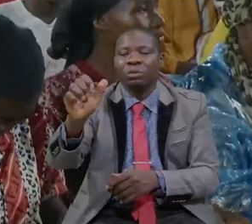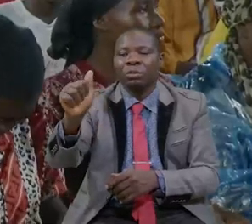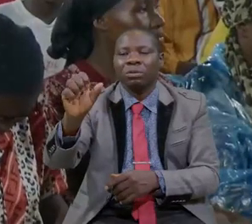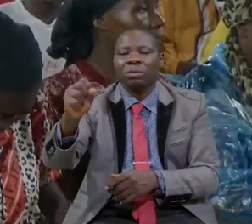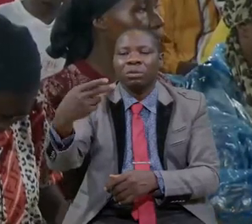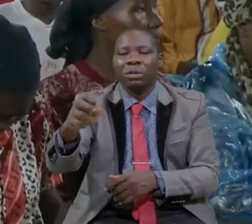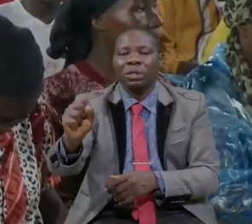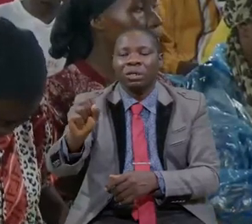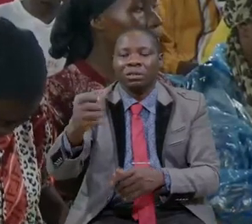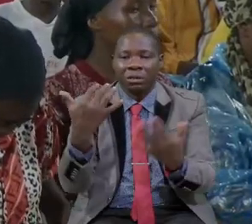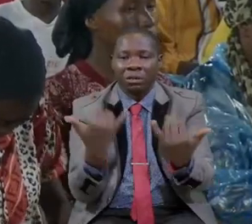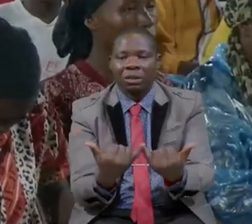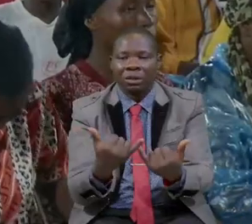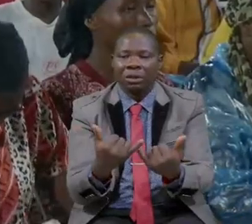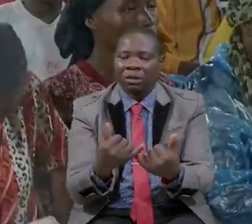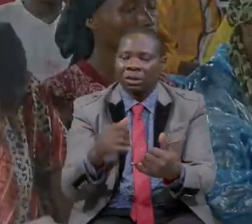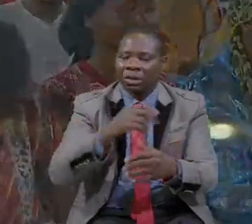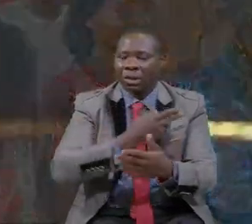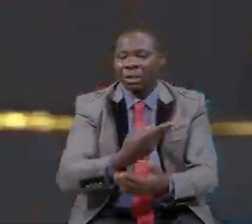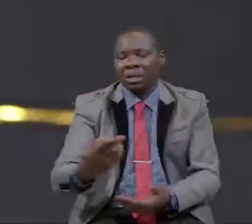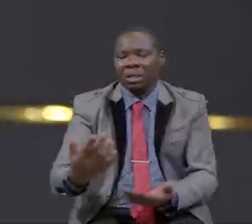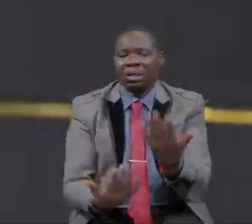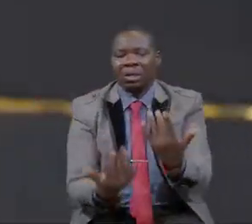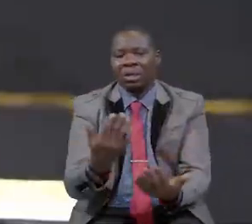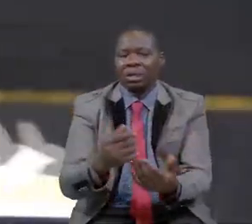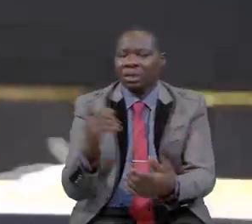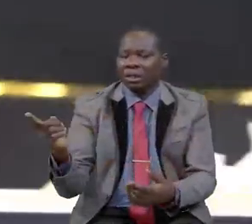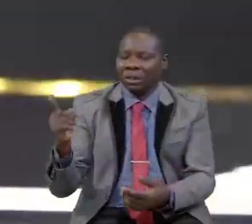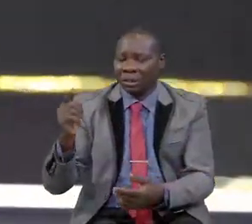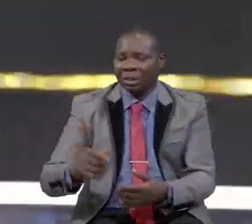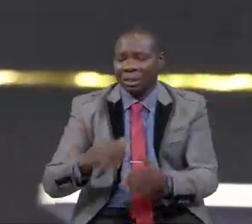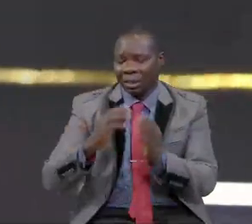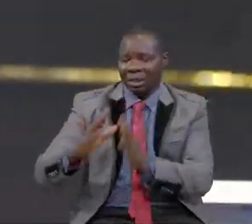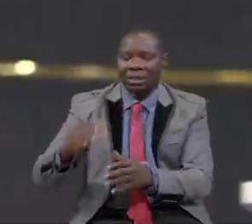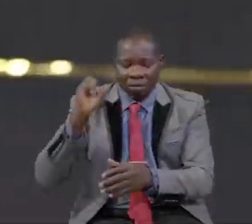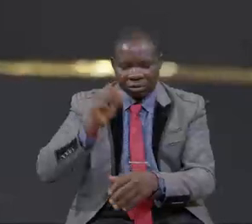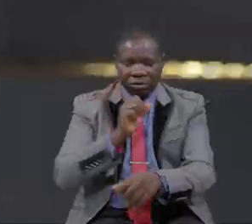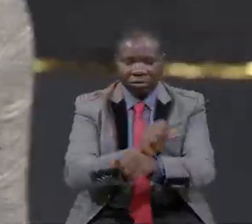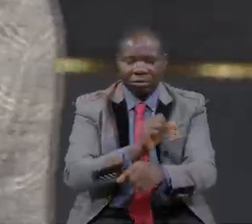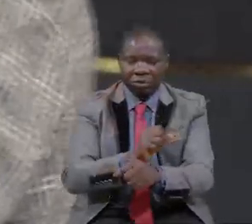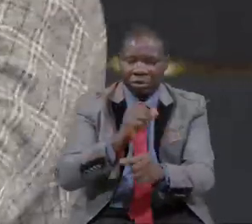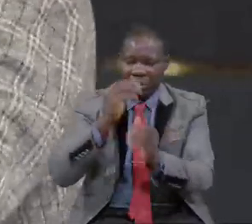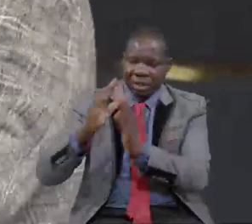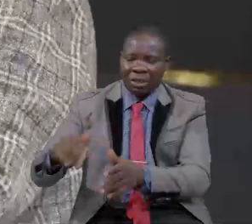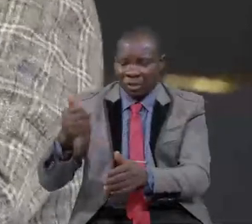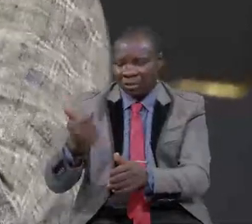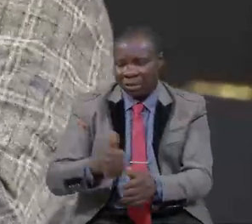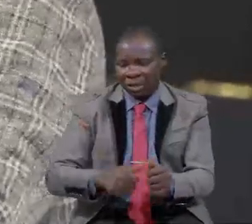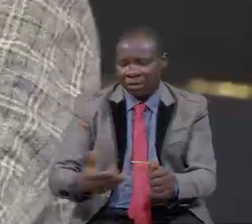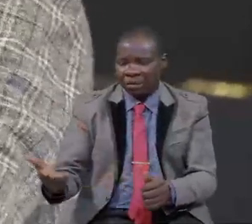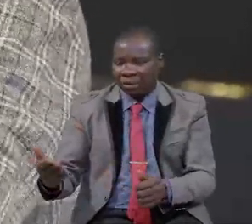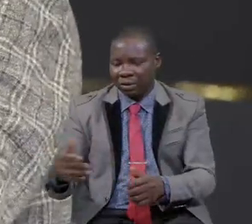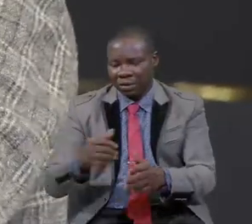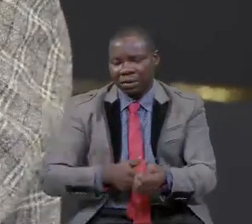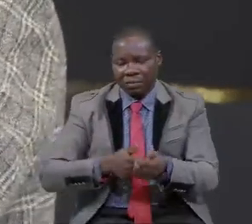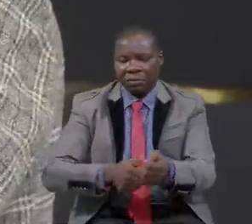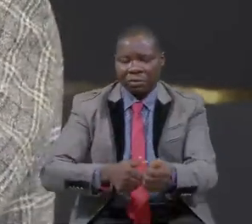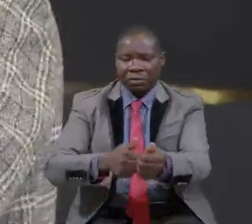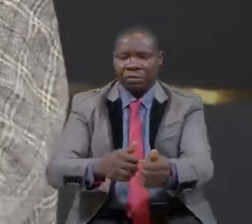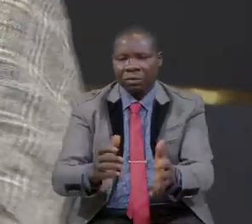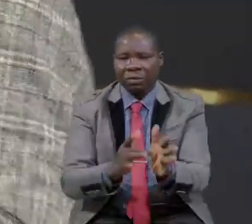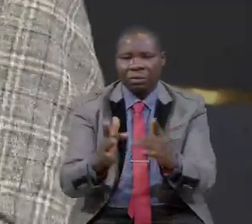his work, he left everything, following Jesus, but he still had link with the people